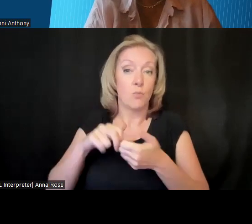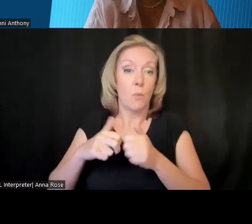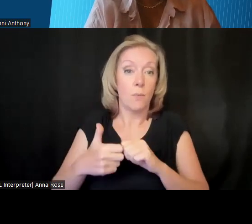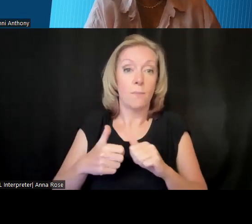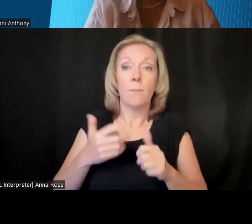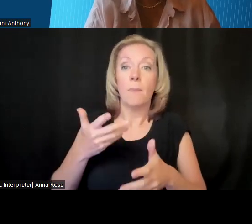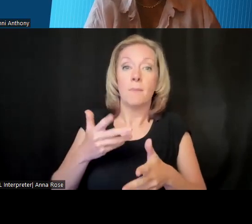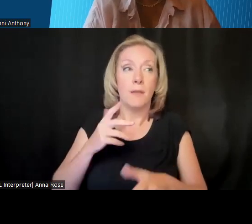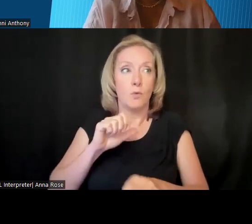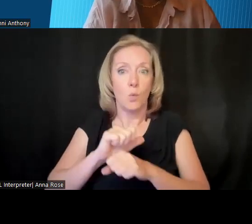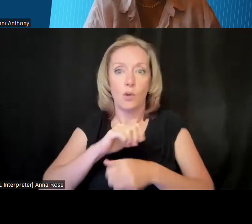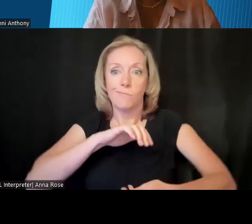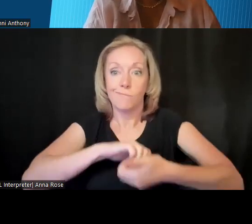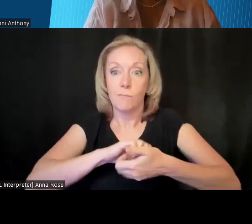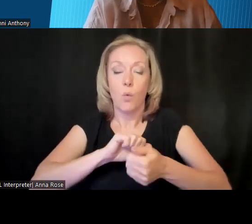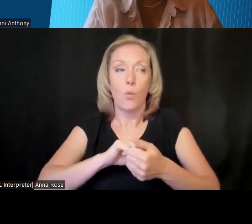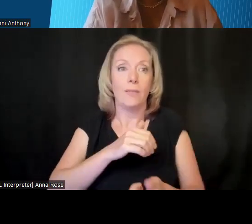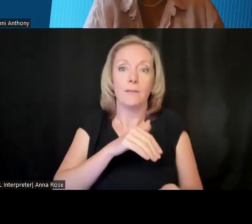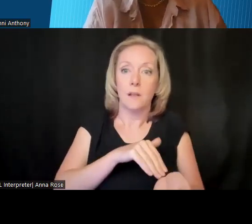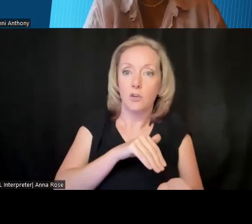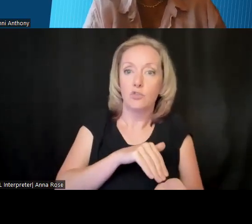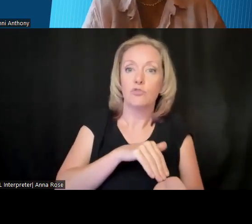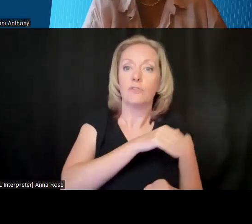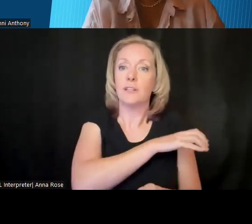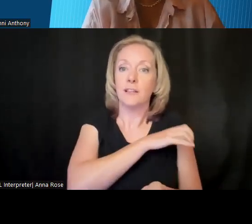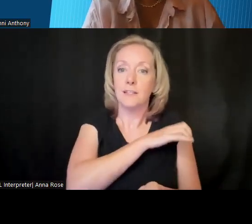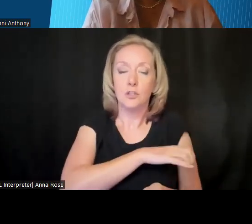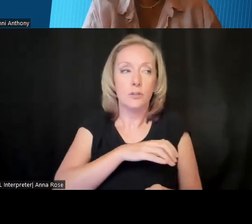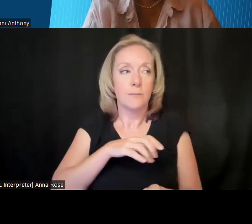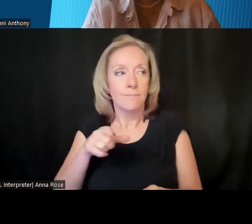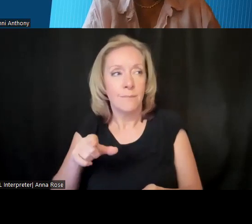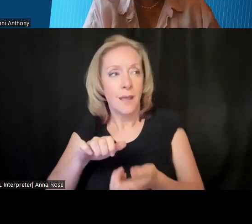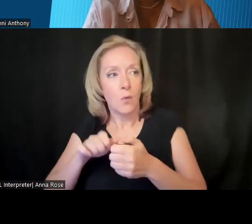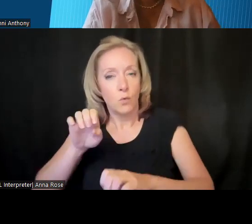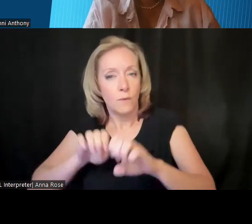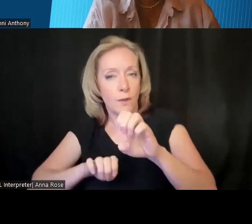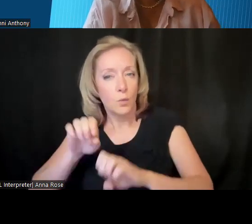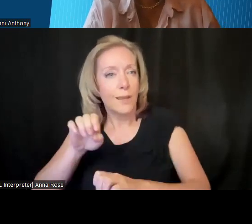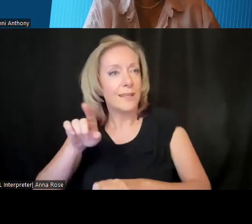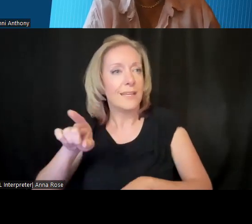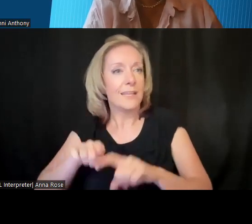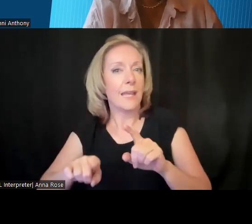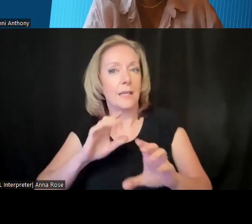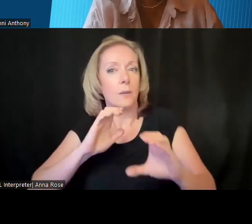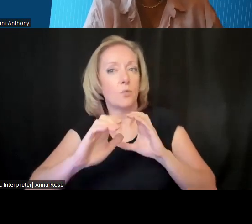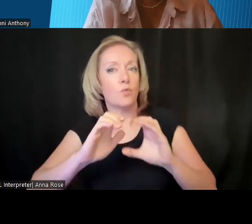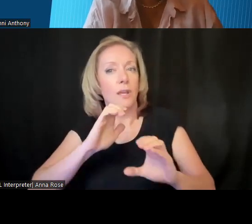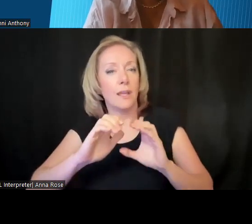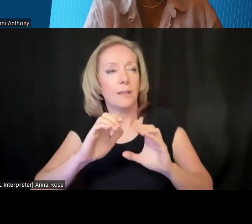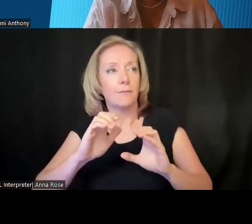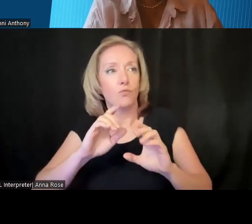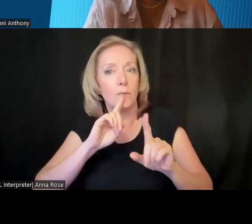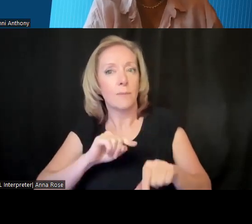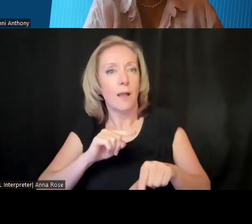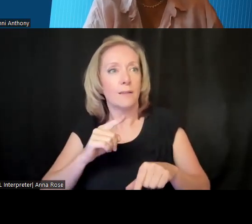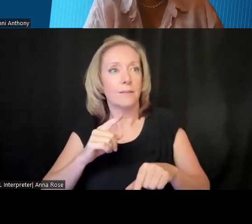to work carefully with clinicians to say, how do you evaluate this child who can't give you a verbal response, whether it's